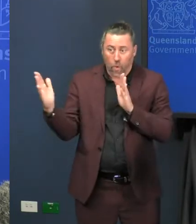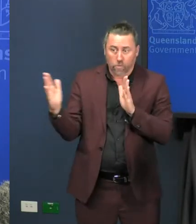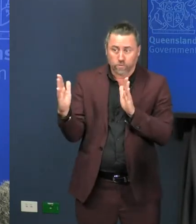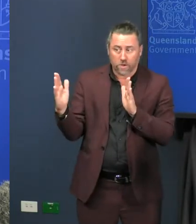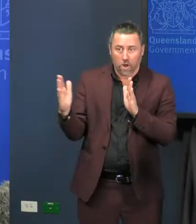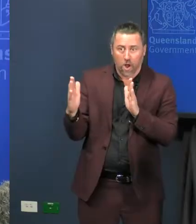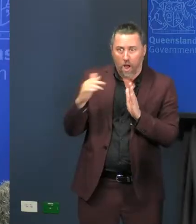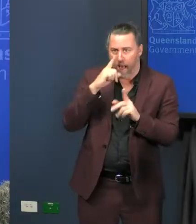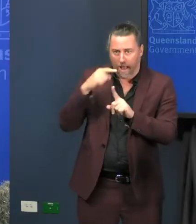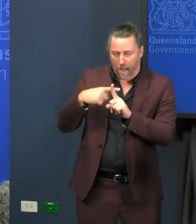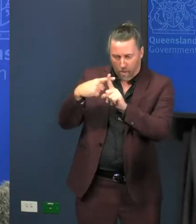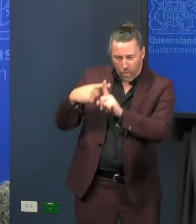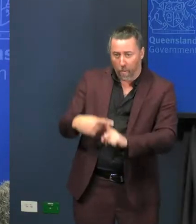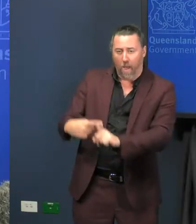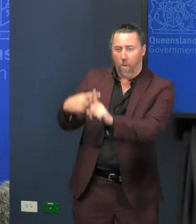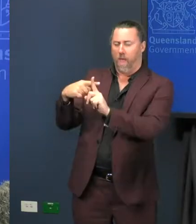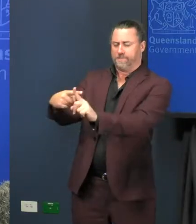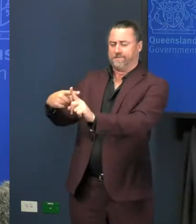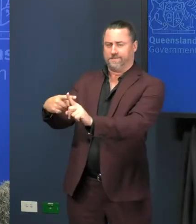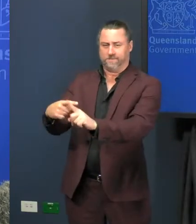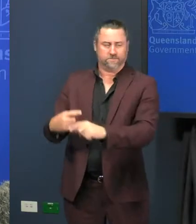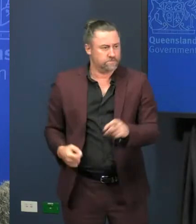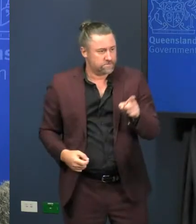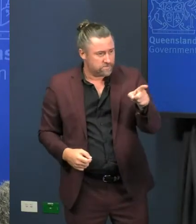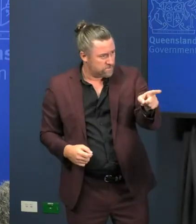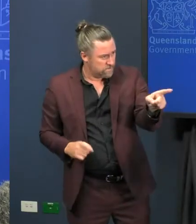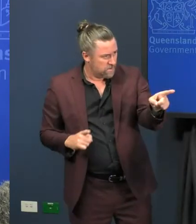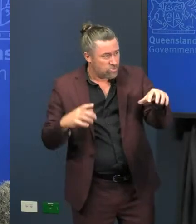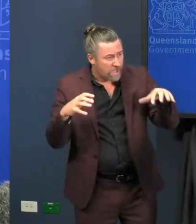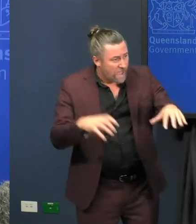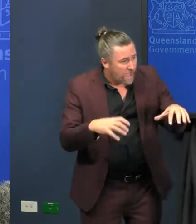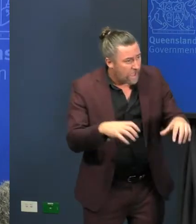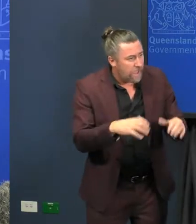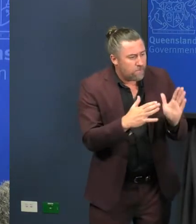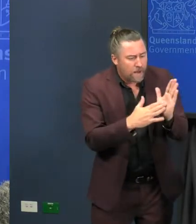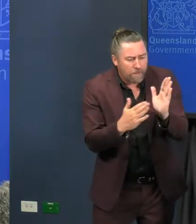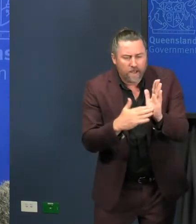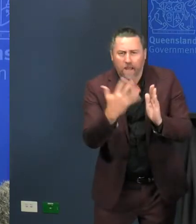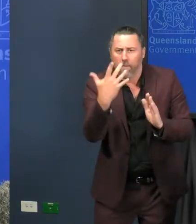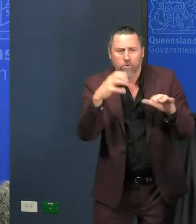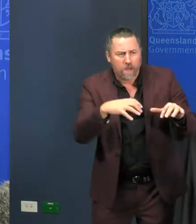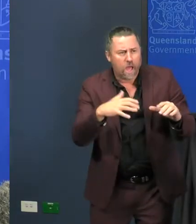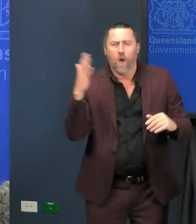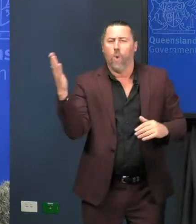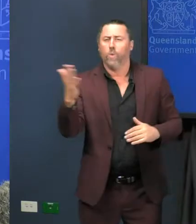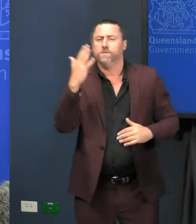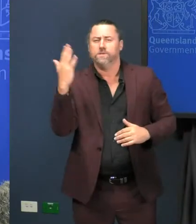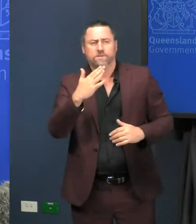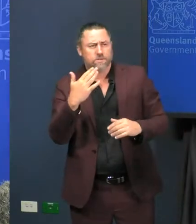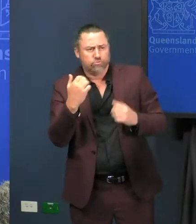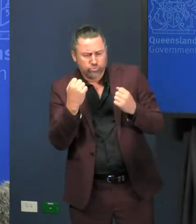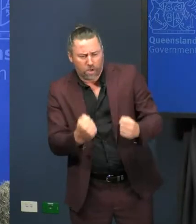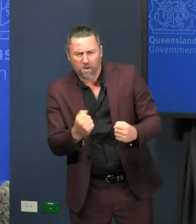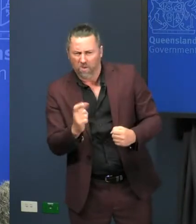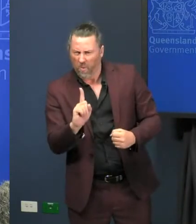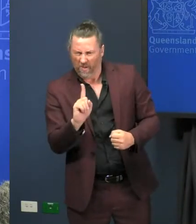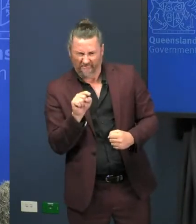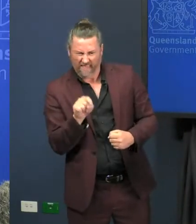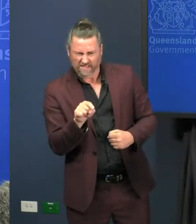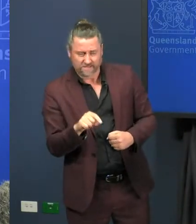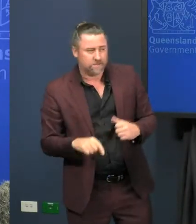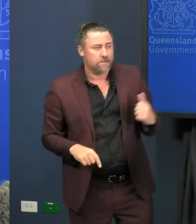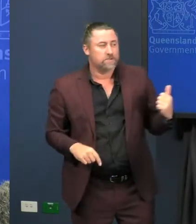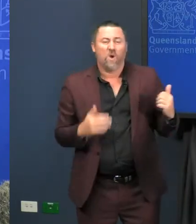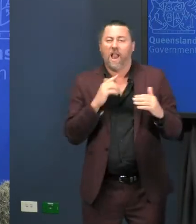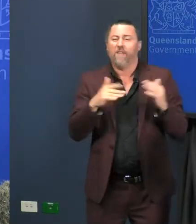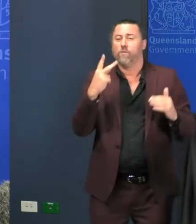coastal crossing. How much rain and wind could we see? Say it again, sorry? Sorry, how much rain and wind gusts could we see? So a Category